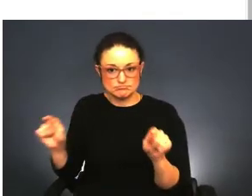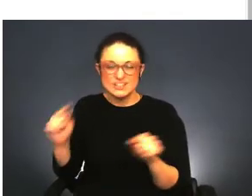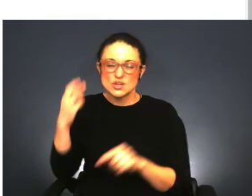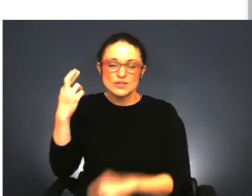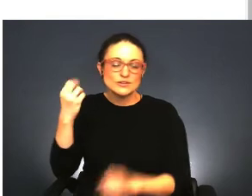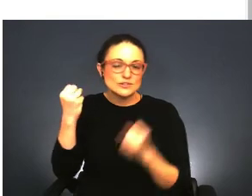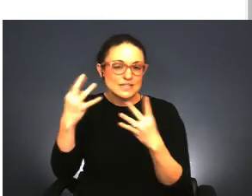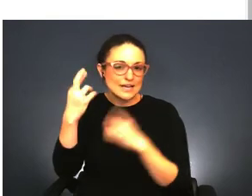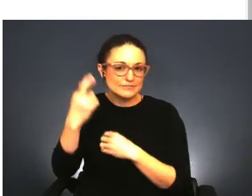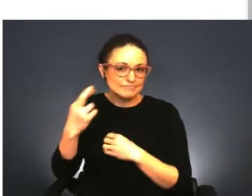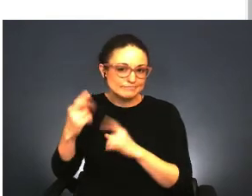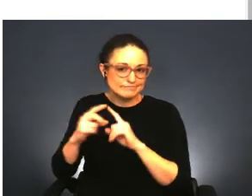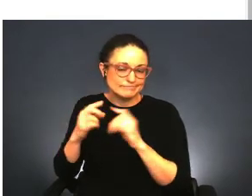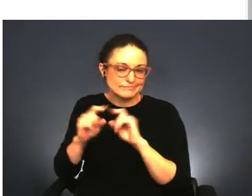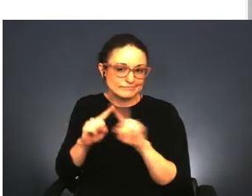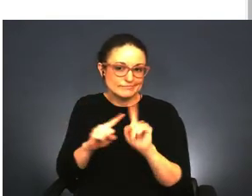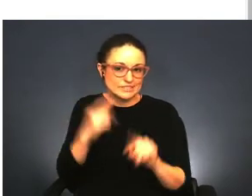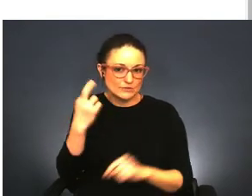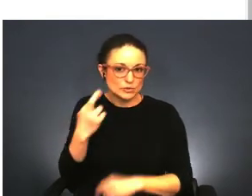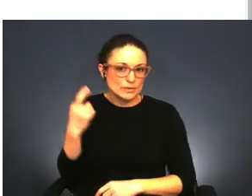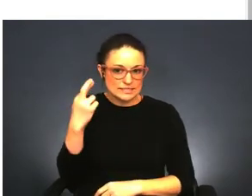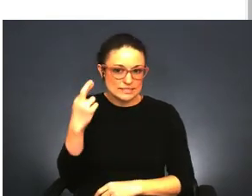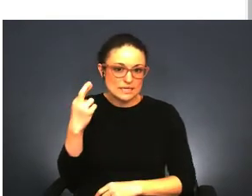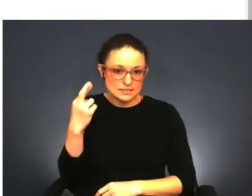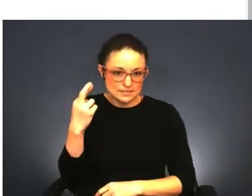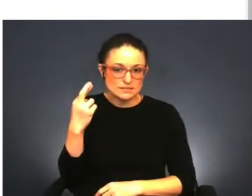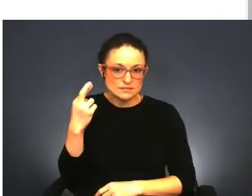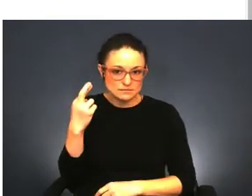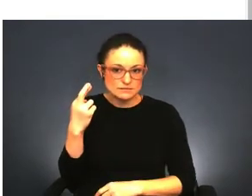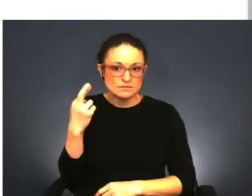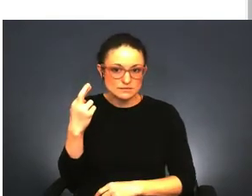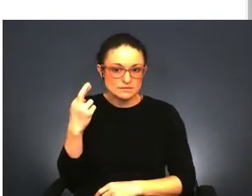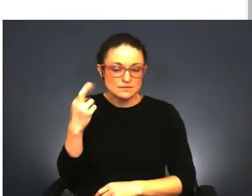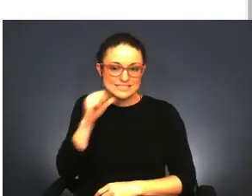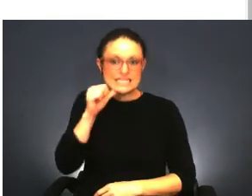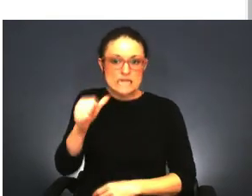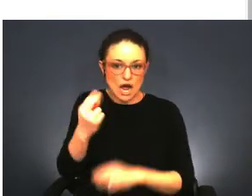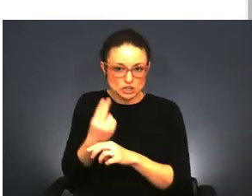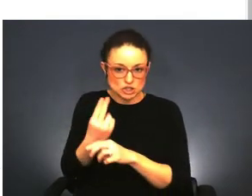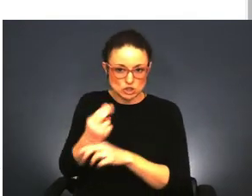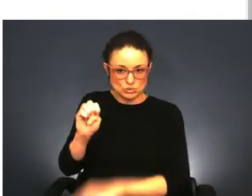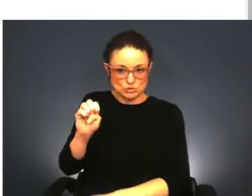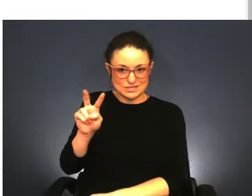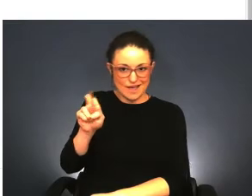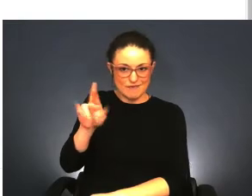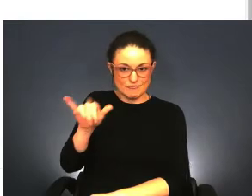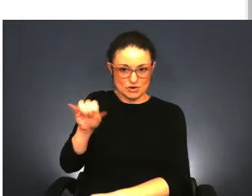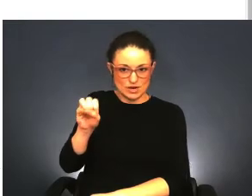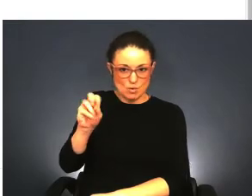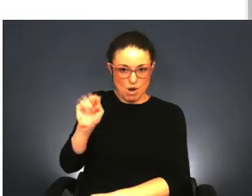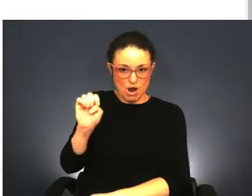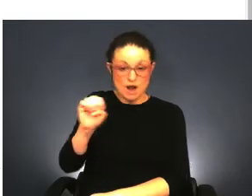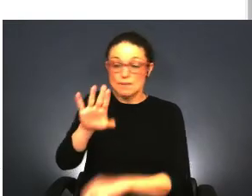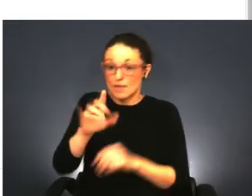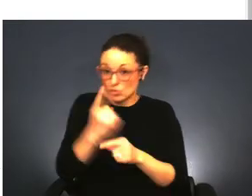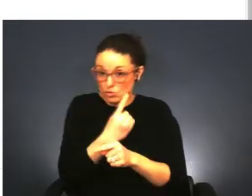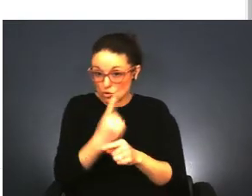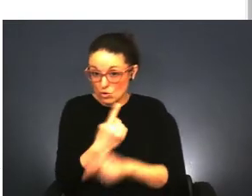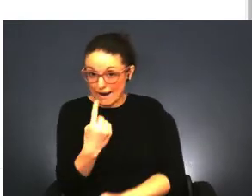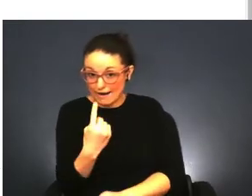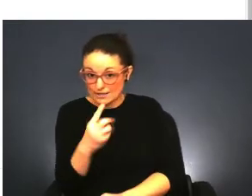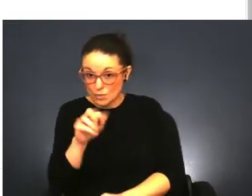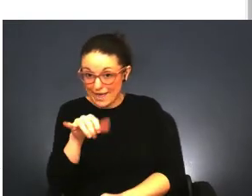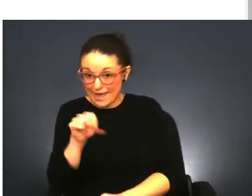from the default, which is everyone. Just know that when you do, the correct way to do it is to do plus